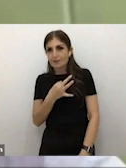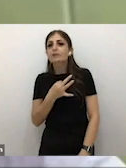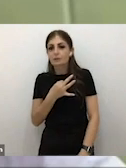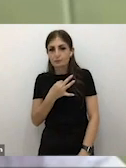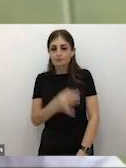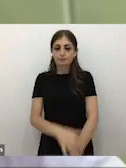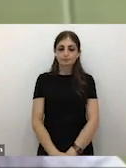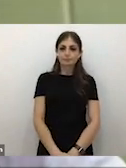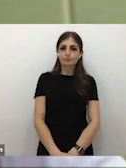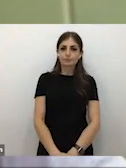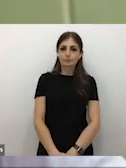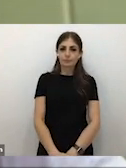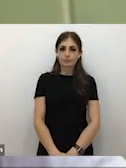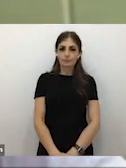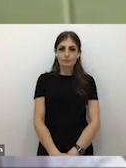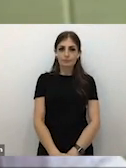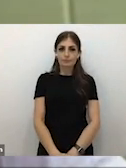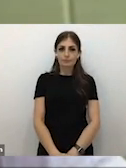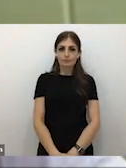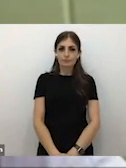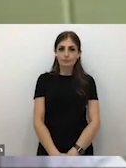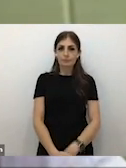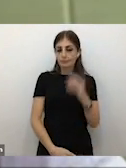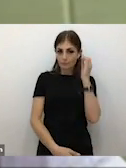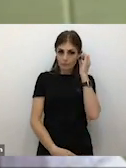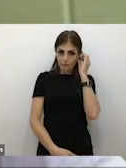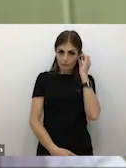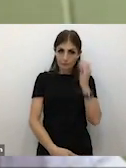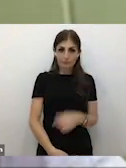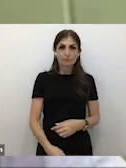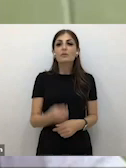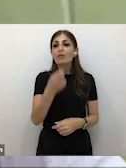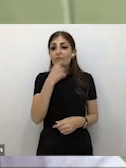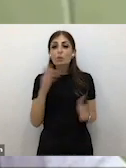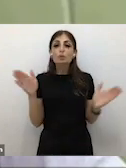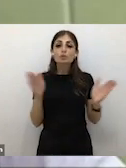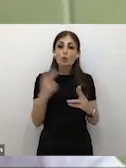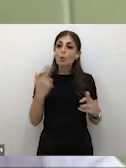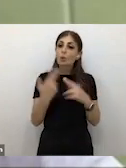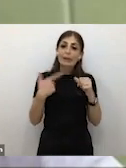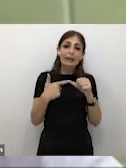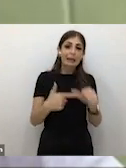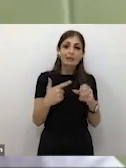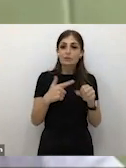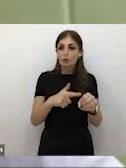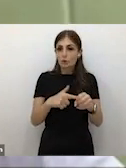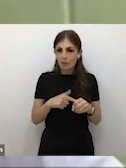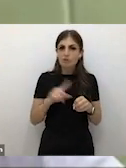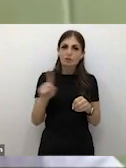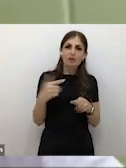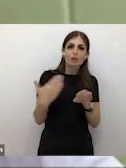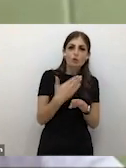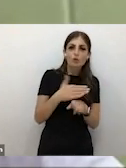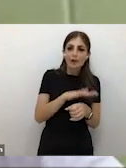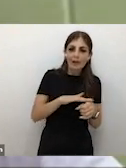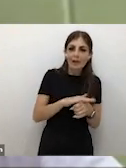write in that form. There are a couple of short, quick answer questions. So we'll ask you what career stage you're at